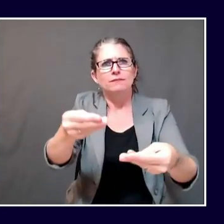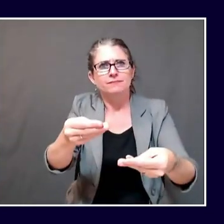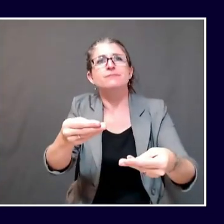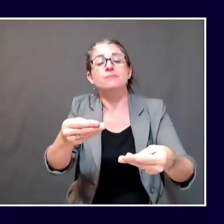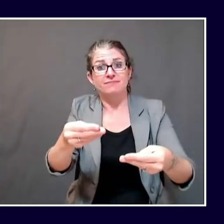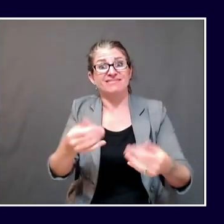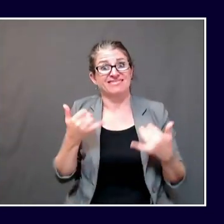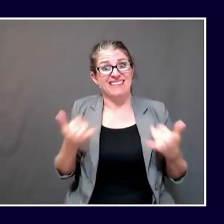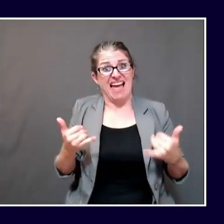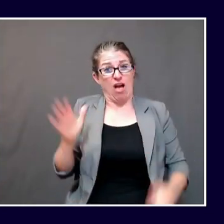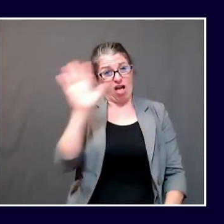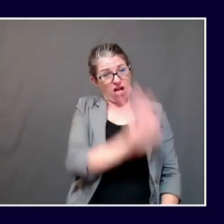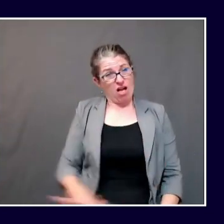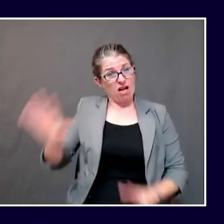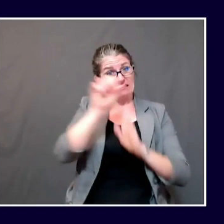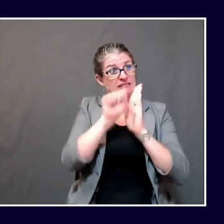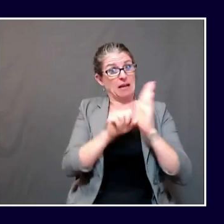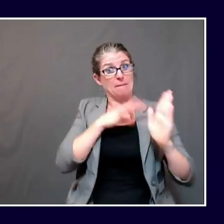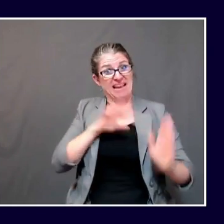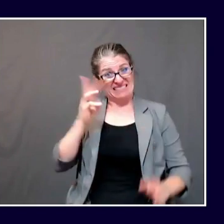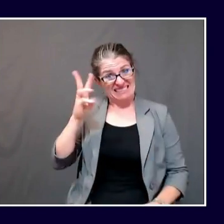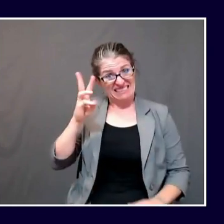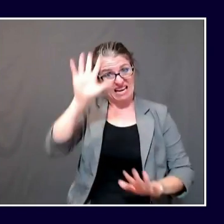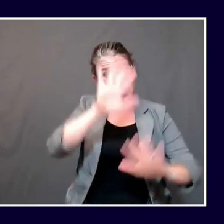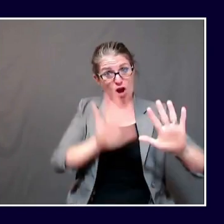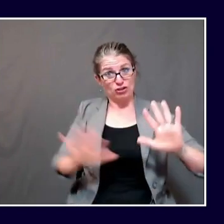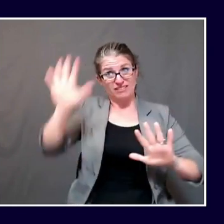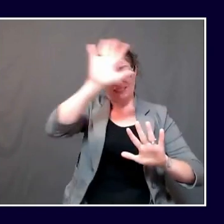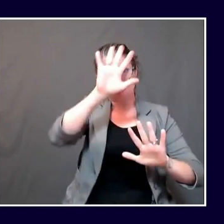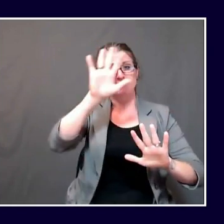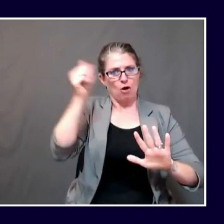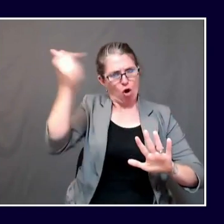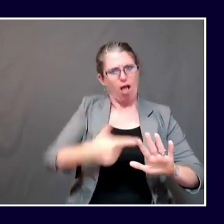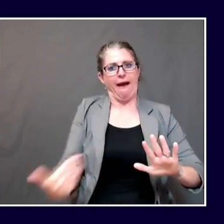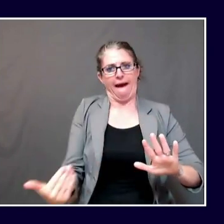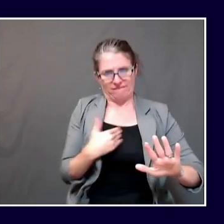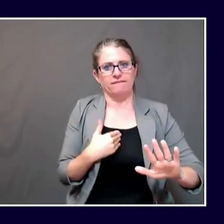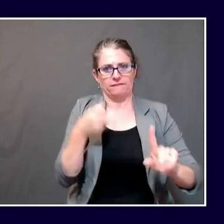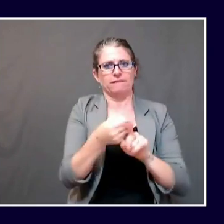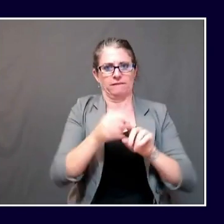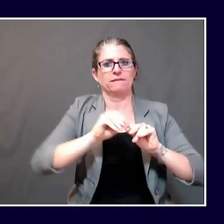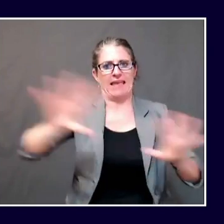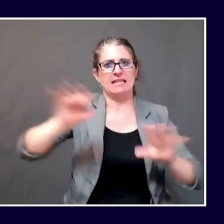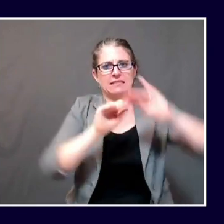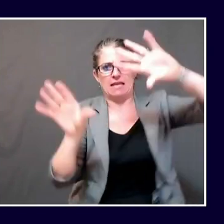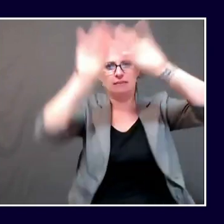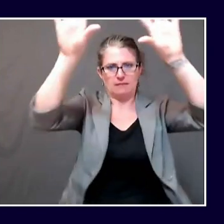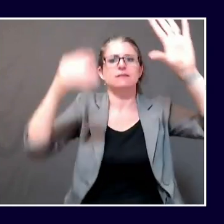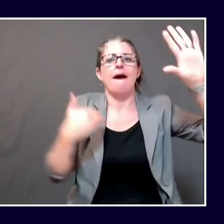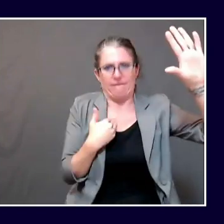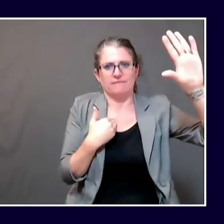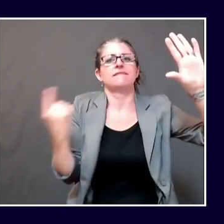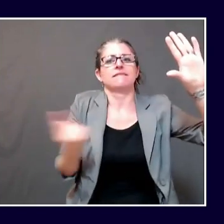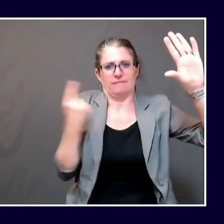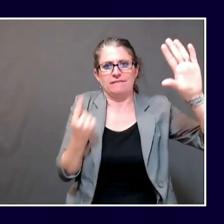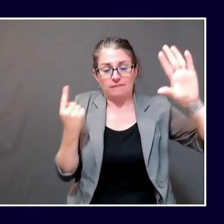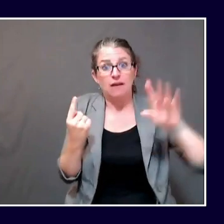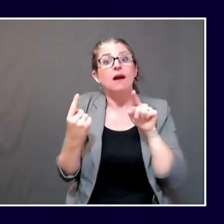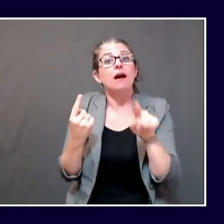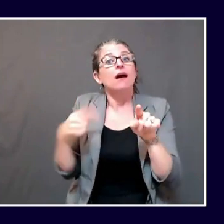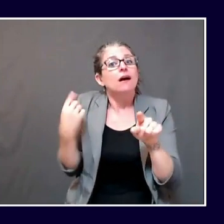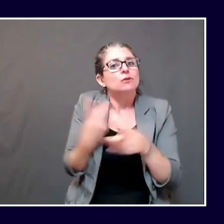cases. So what we are seeing is the continual spread of COVID-19, particularly in parts of the state